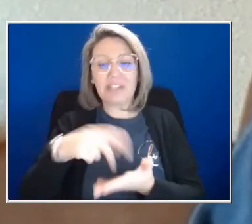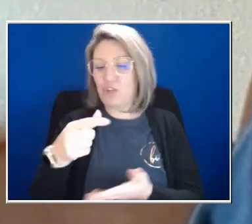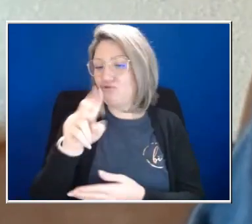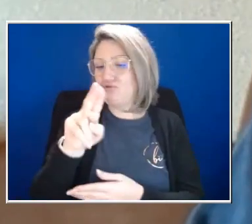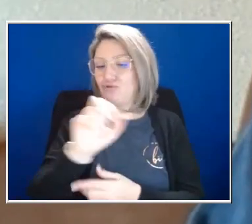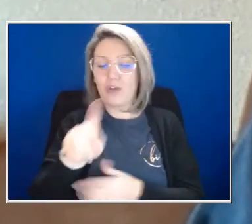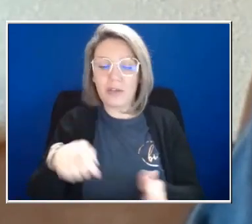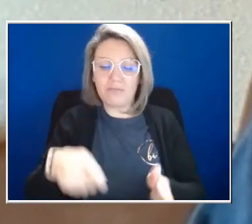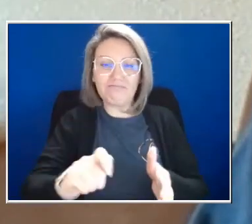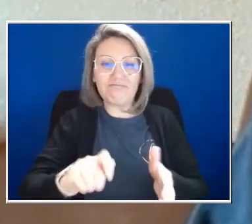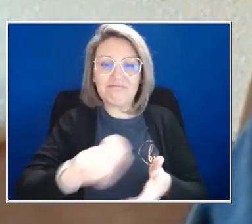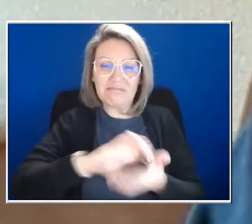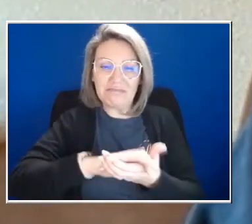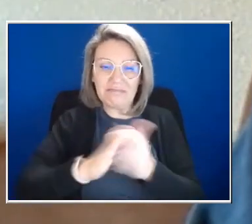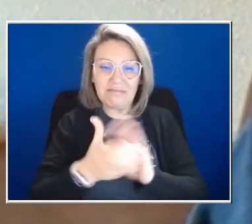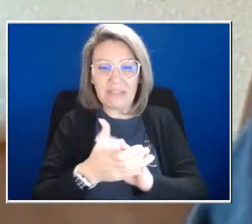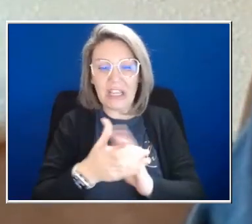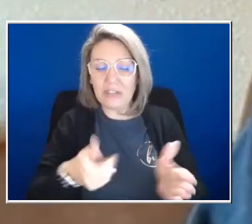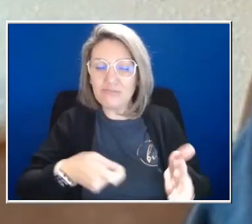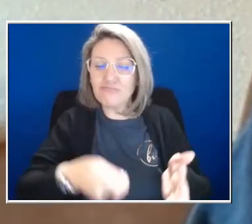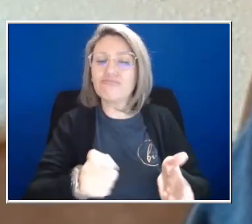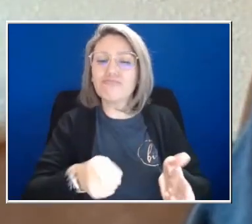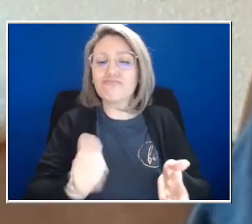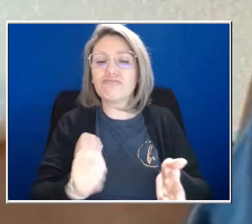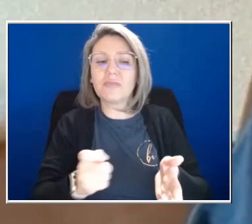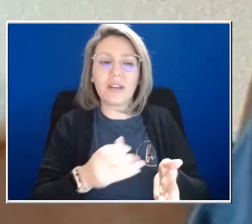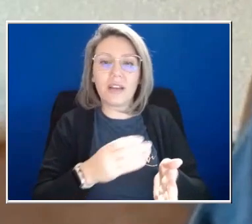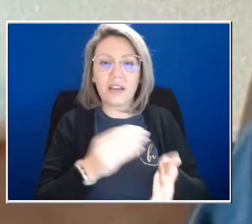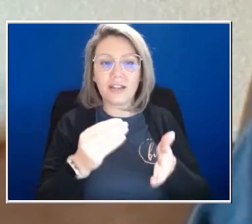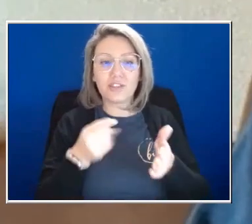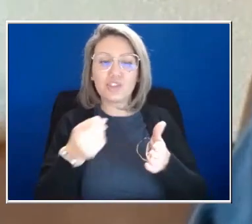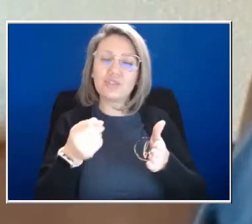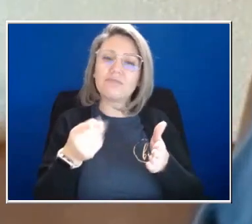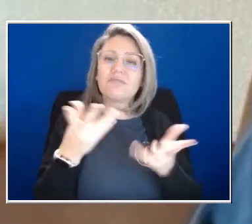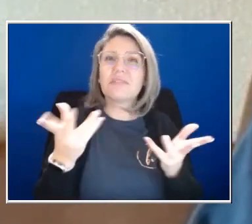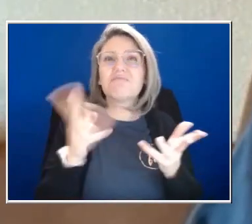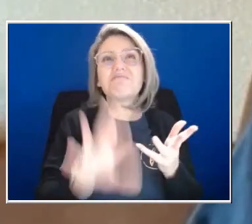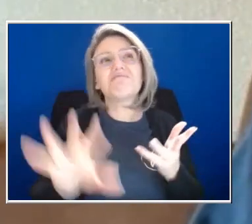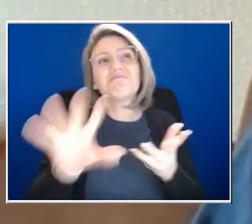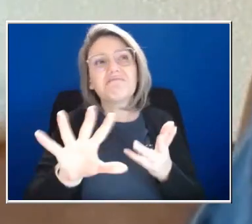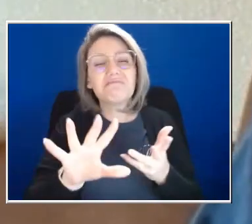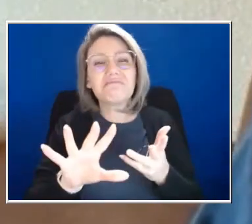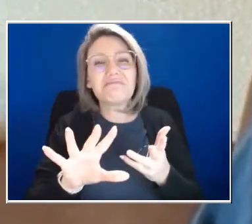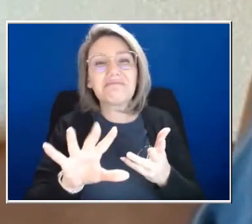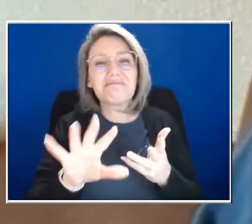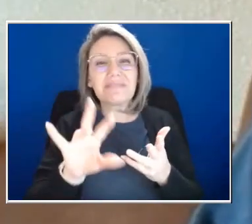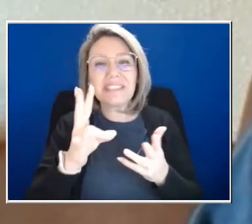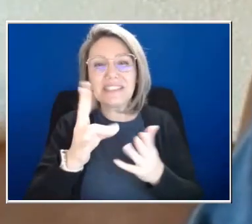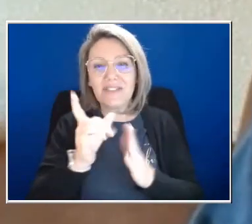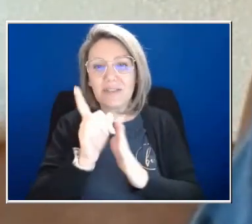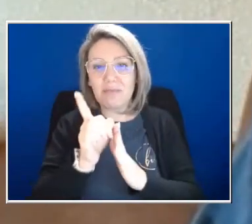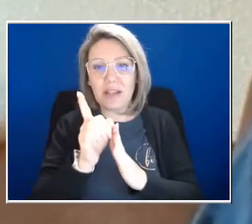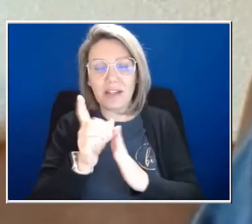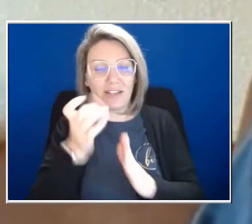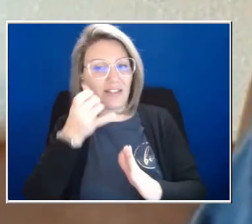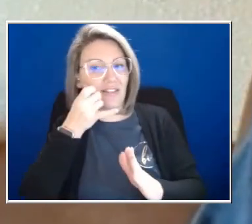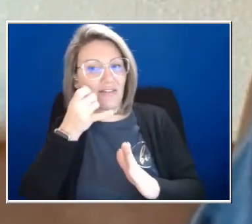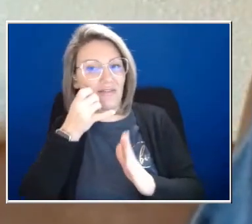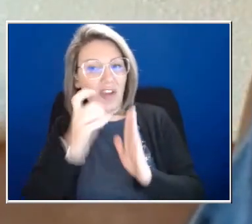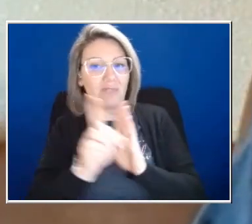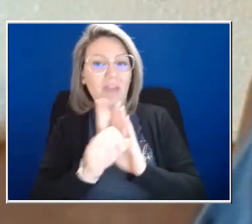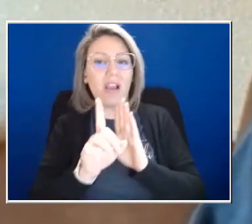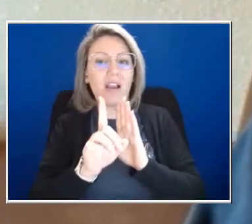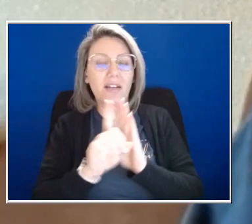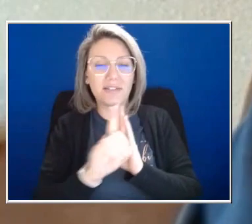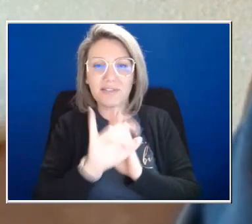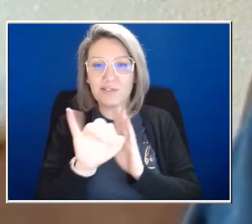burgers and some jalapeno poppers. And she had been there for approximately 17 minutes, and the phone rang, and it was Joey, and he said, "We got a heart